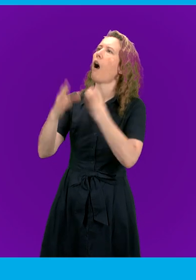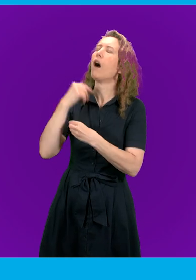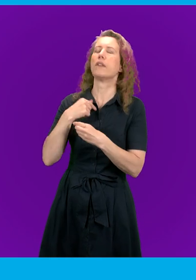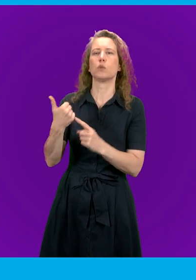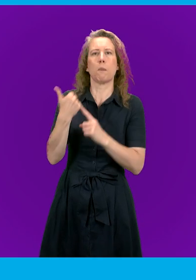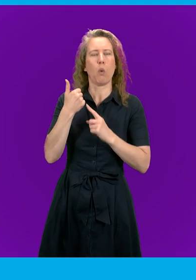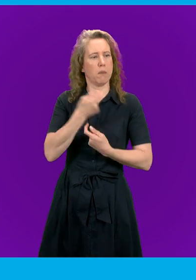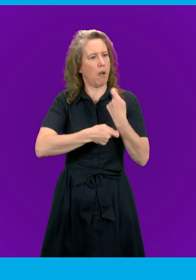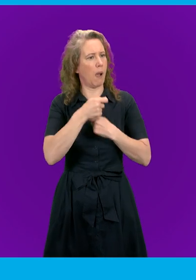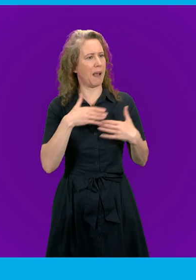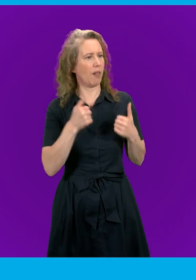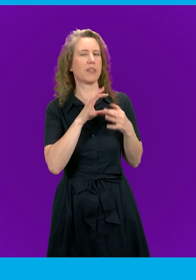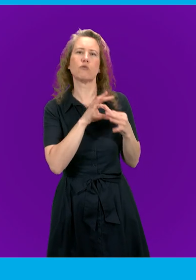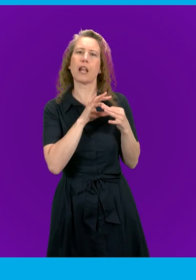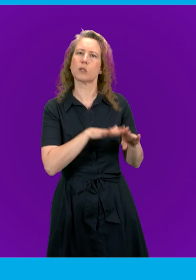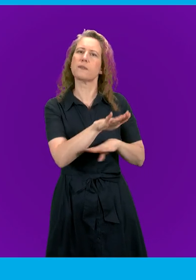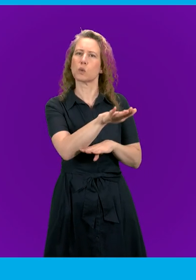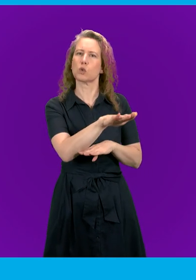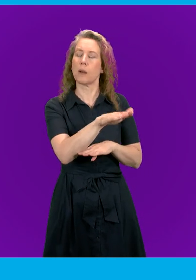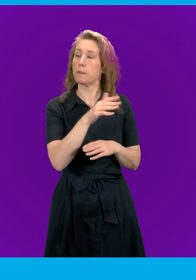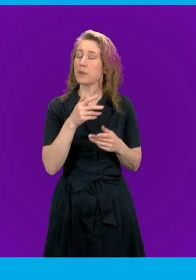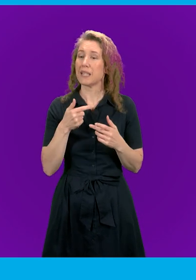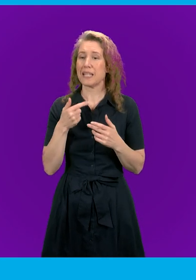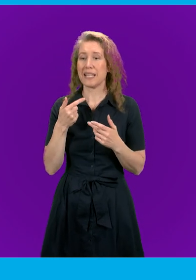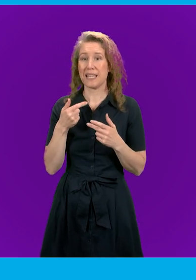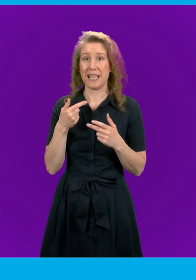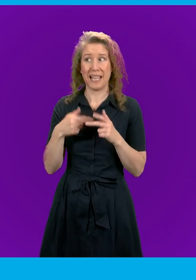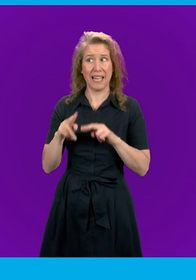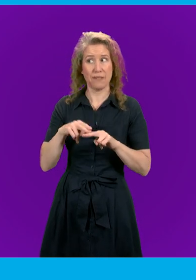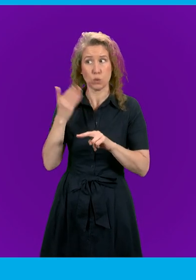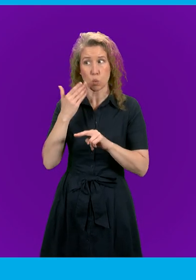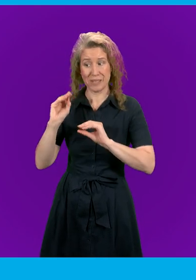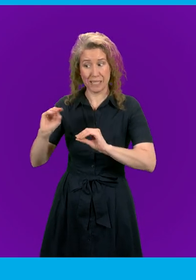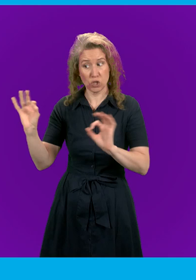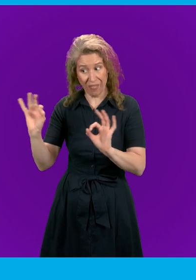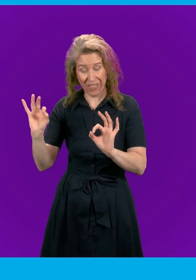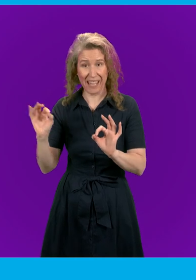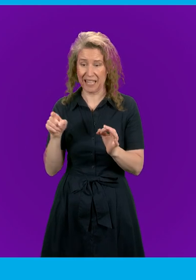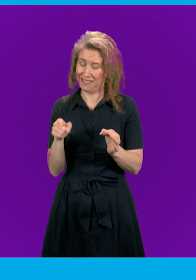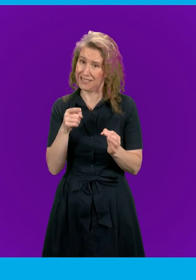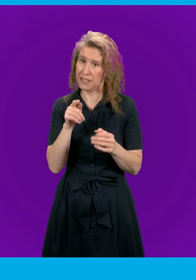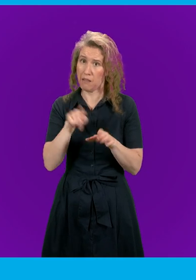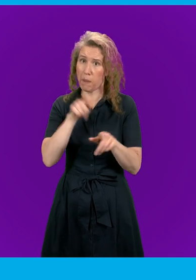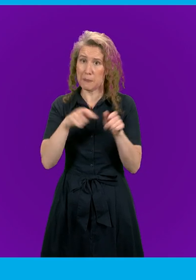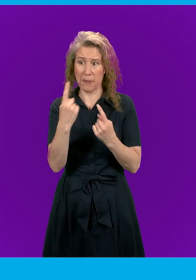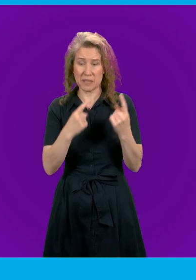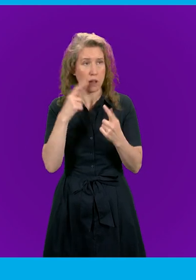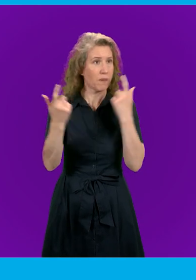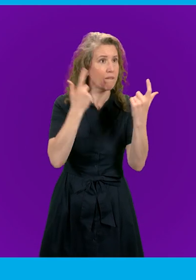healthy relationships in future. And if they don't do that, then that gap is just going to be filled